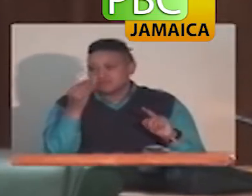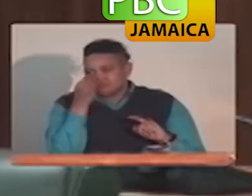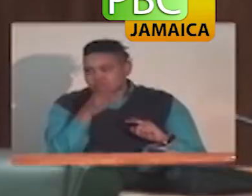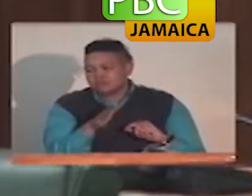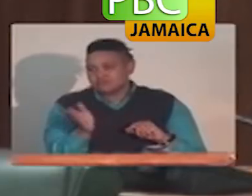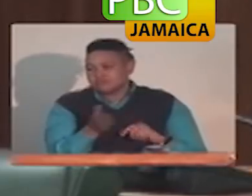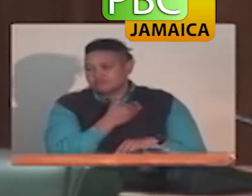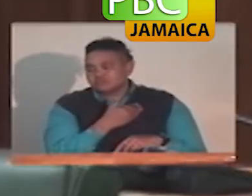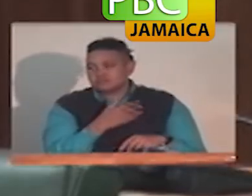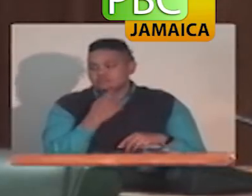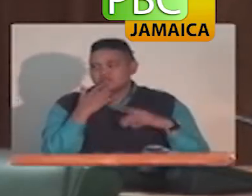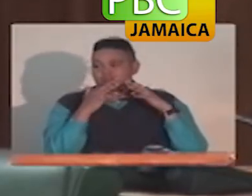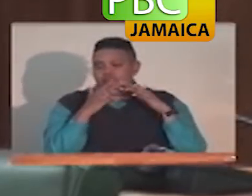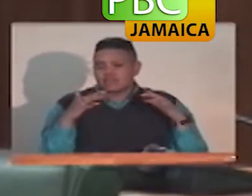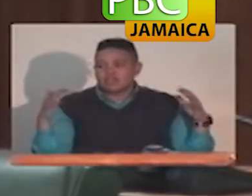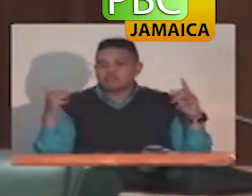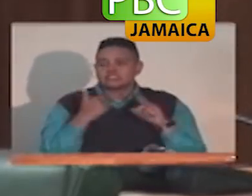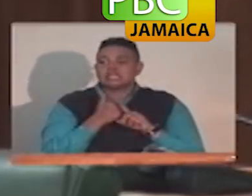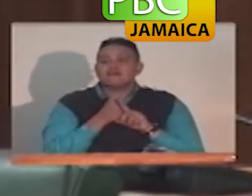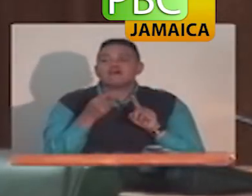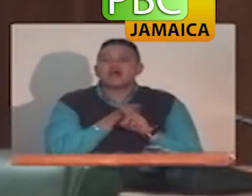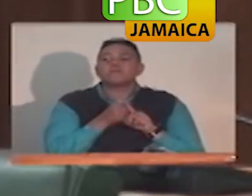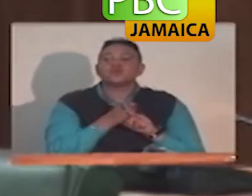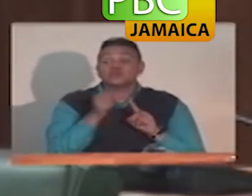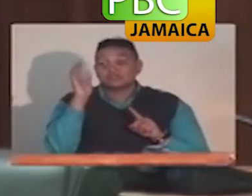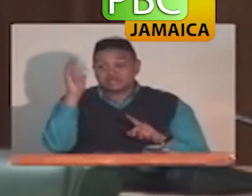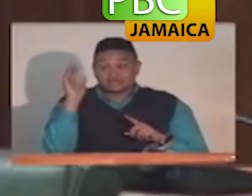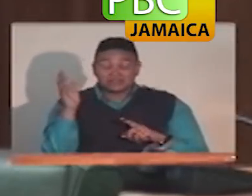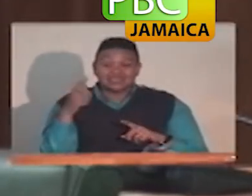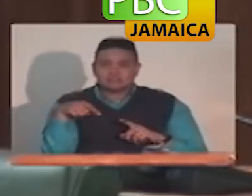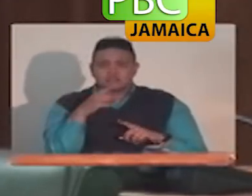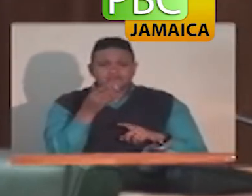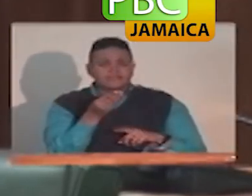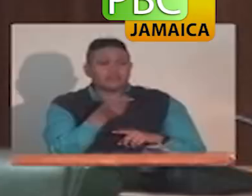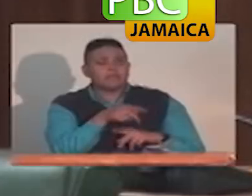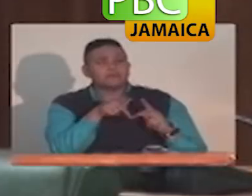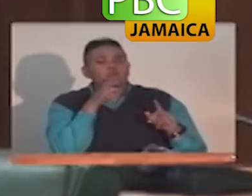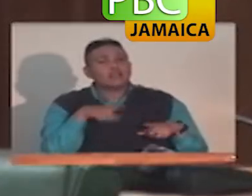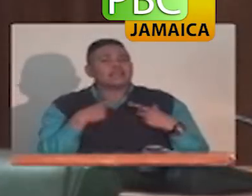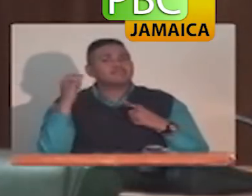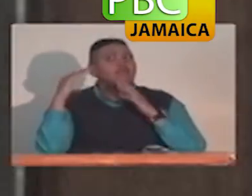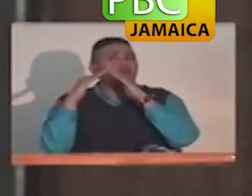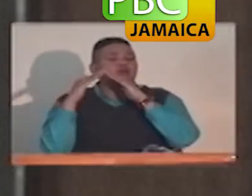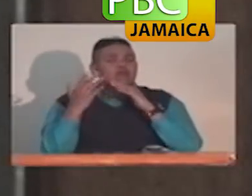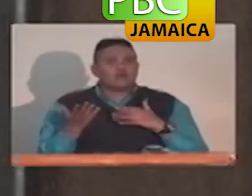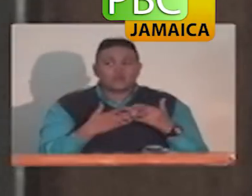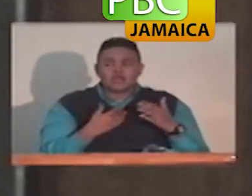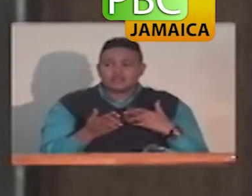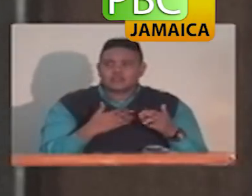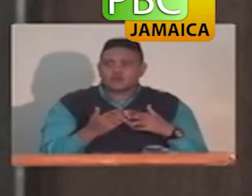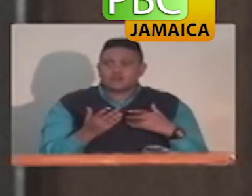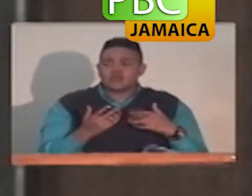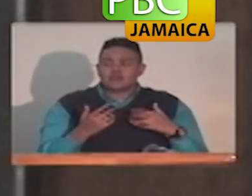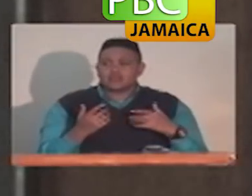the sea. The minister will be meeting with the National Disaster Committee on Monday to review set plans on national